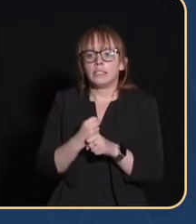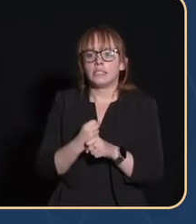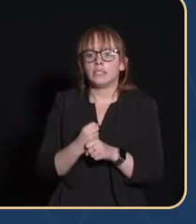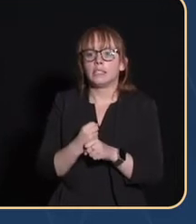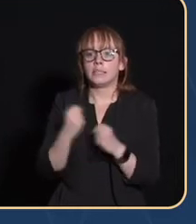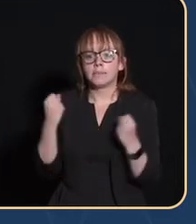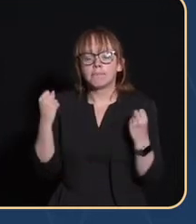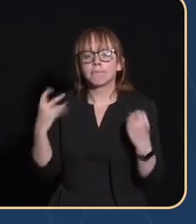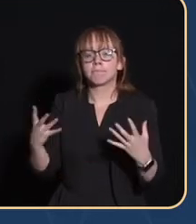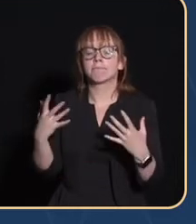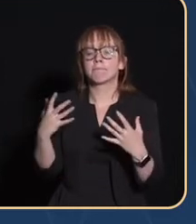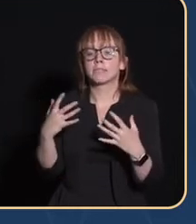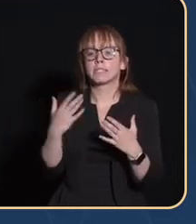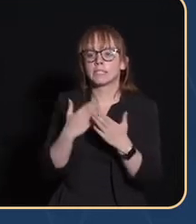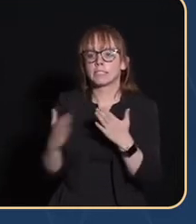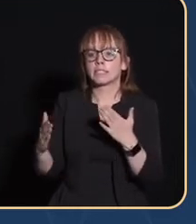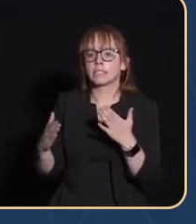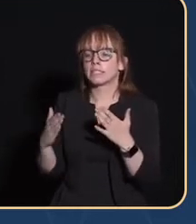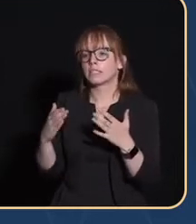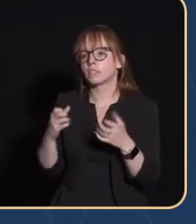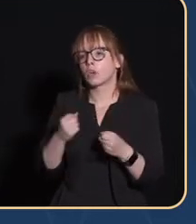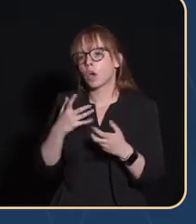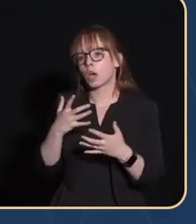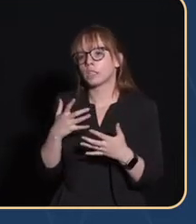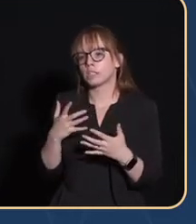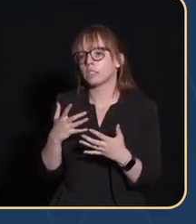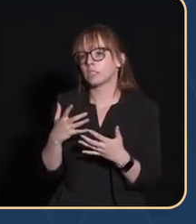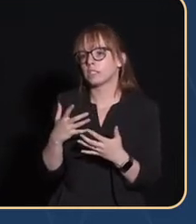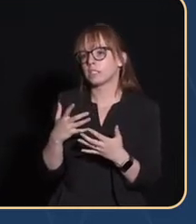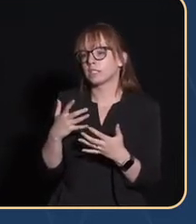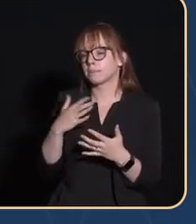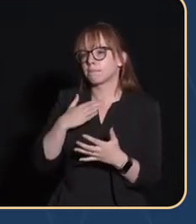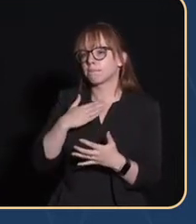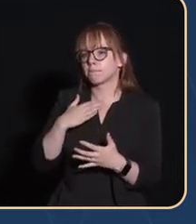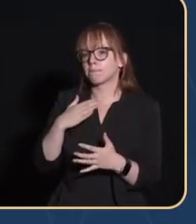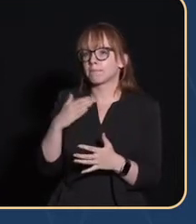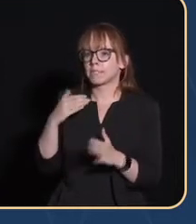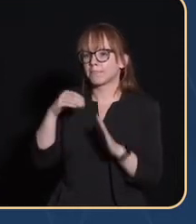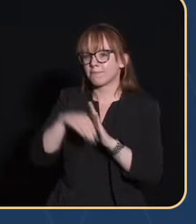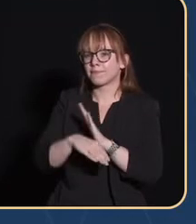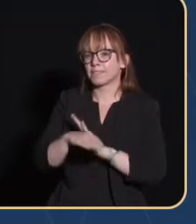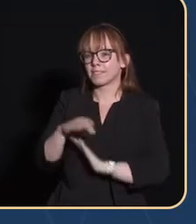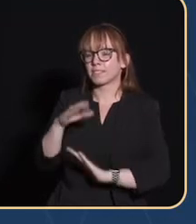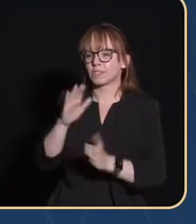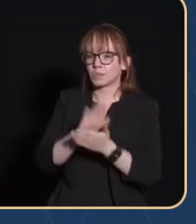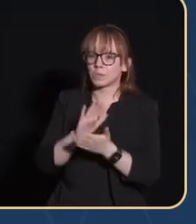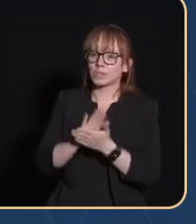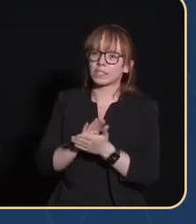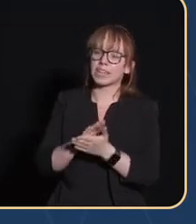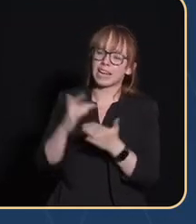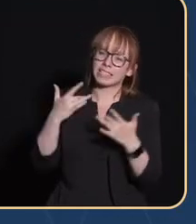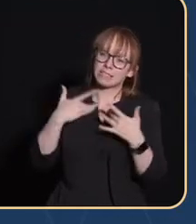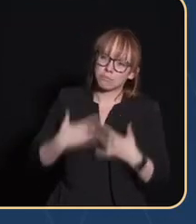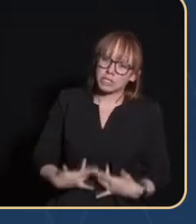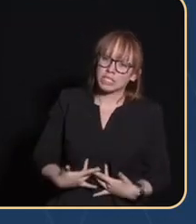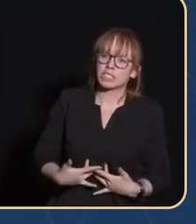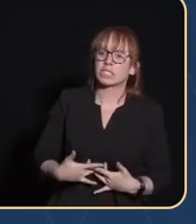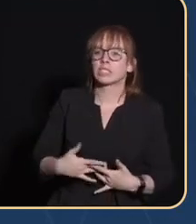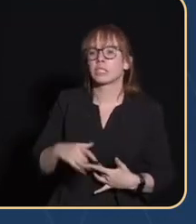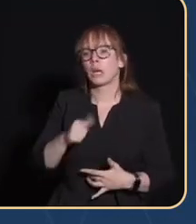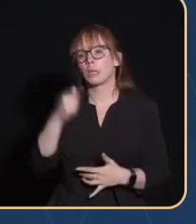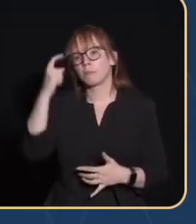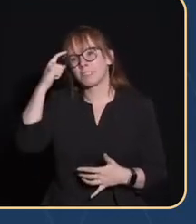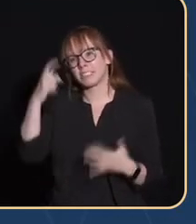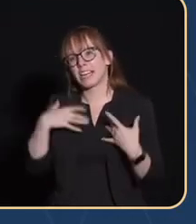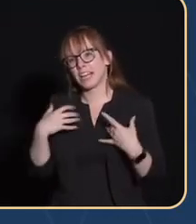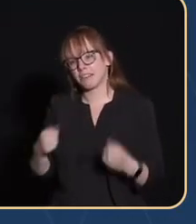things affecting my ability to succeed in school, mostly outside circumstances. Everything from dealing with depression and other mental